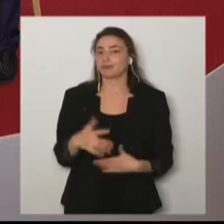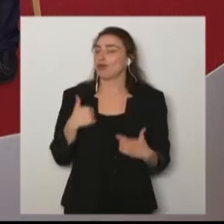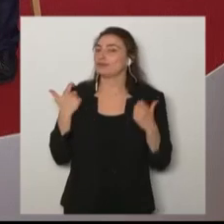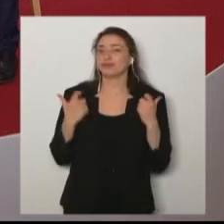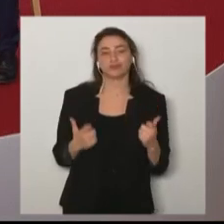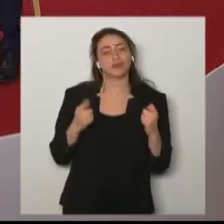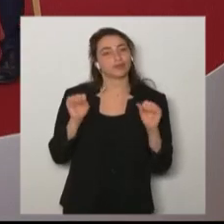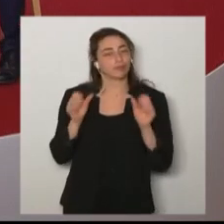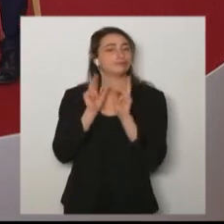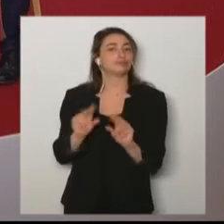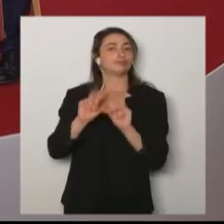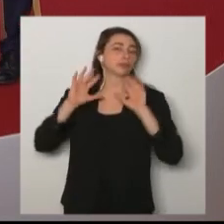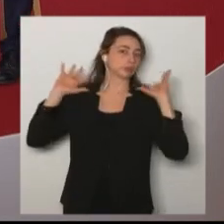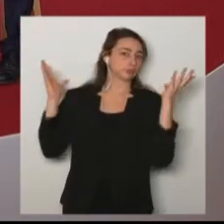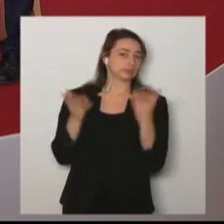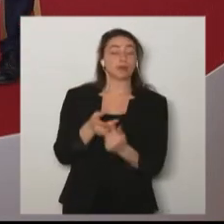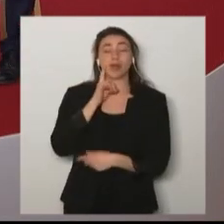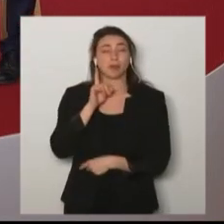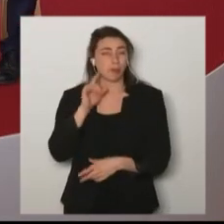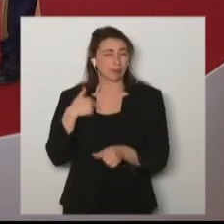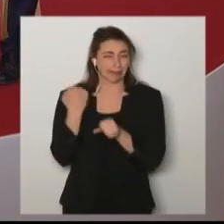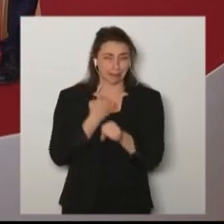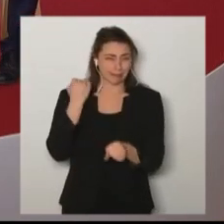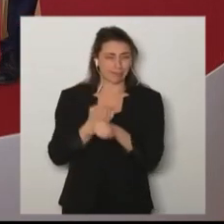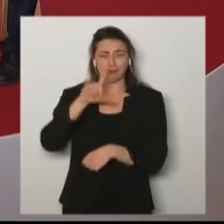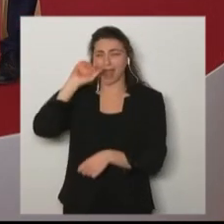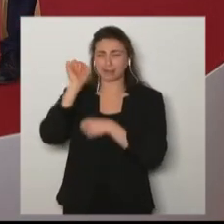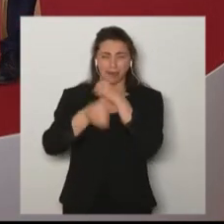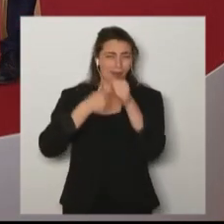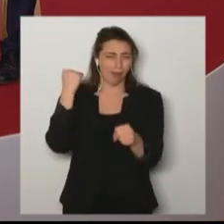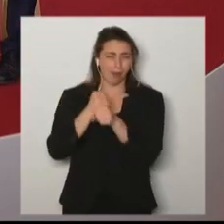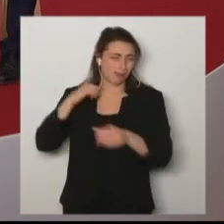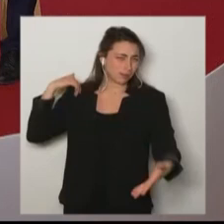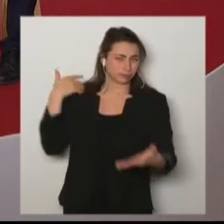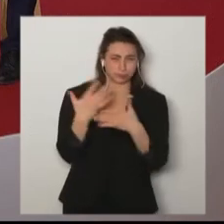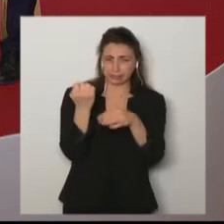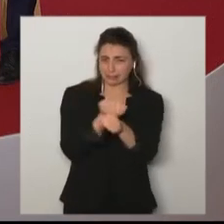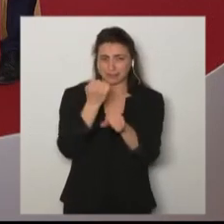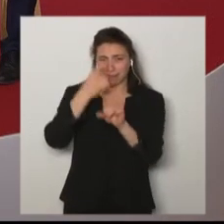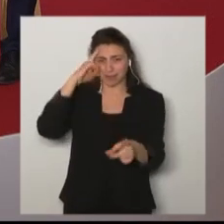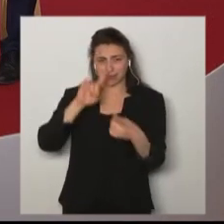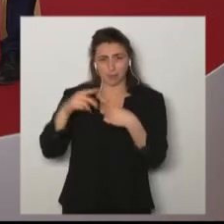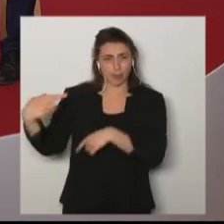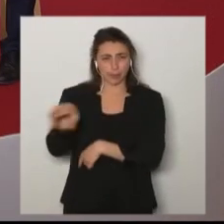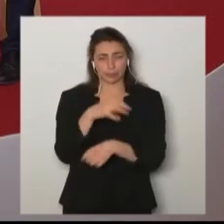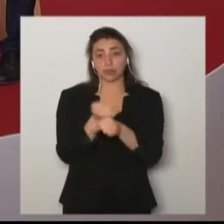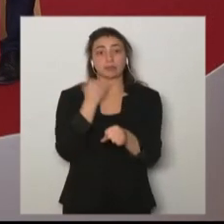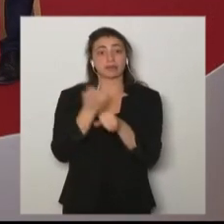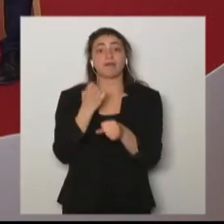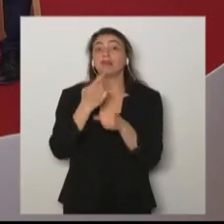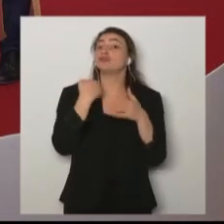for 20 years in research at my university and also in practical projects.